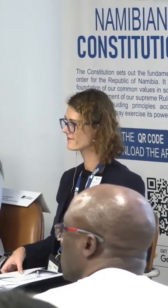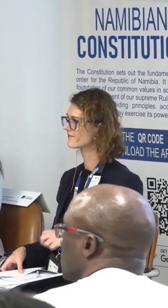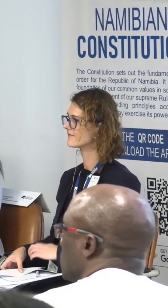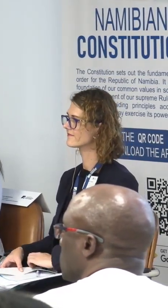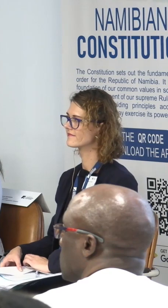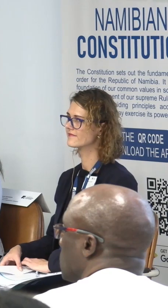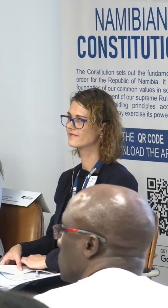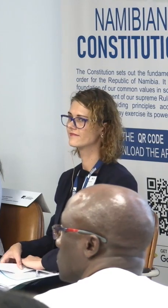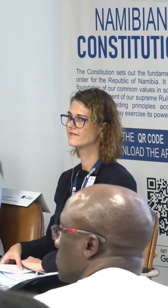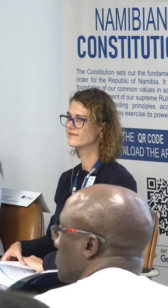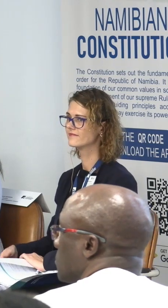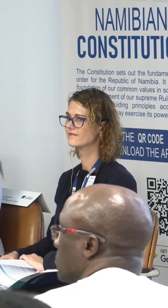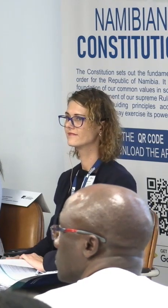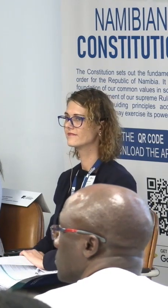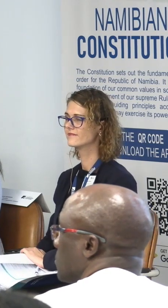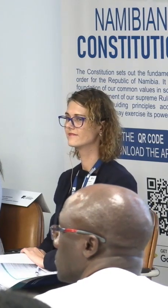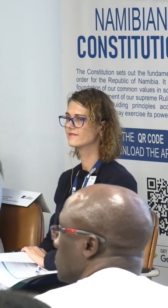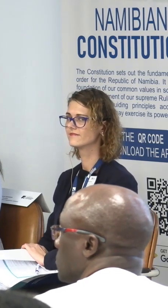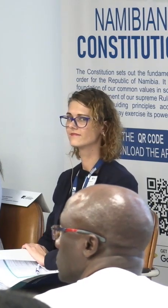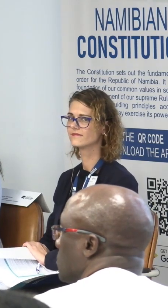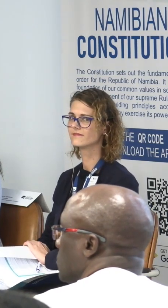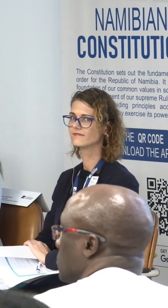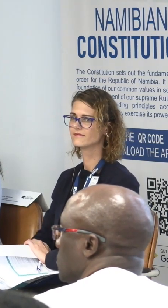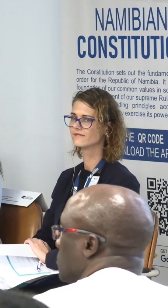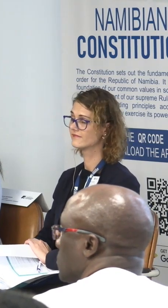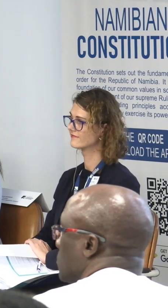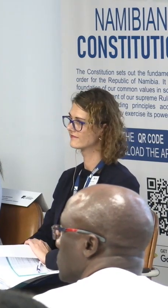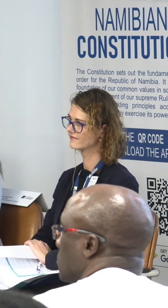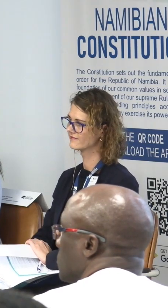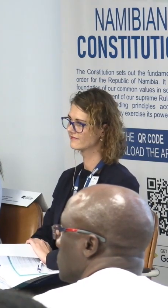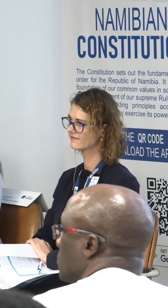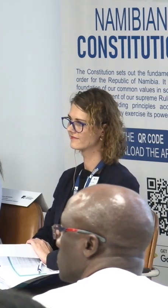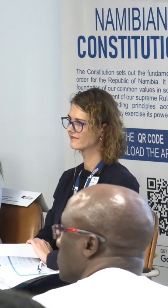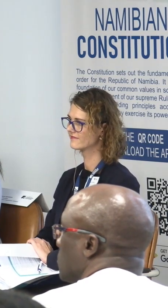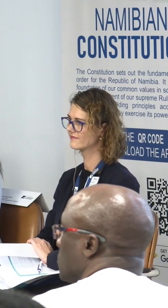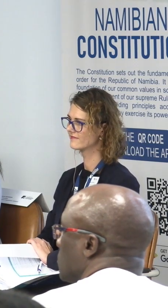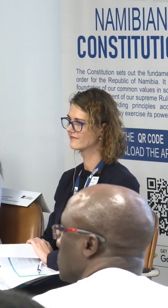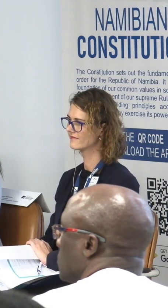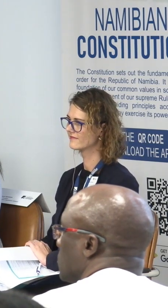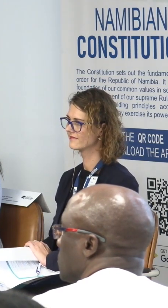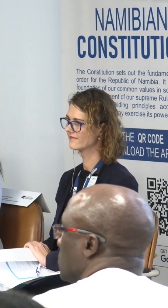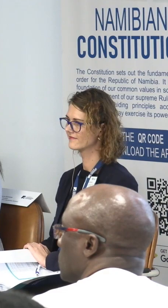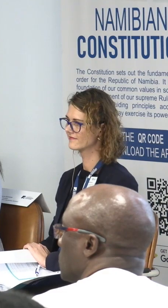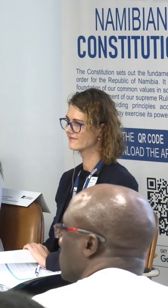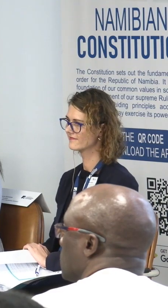Thank you very much, Sarita. I think I have to mute it on now.